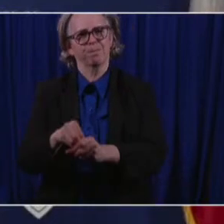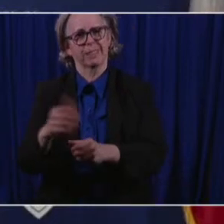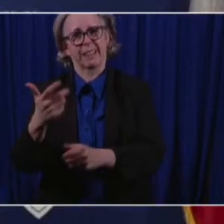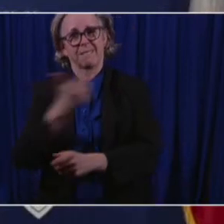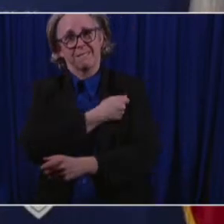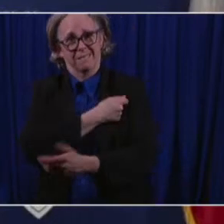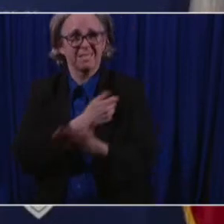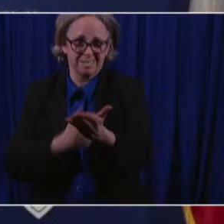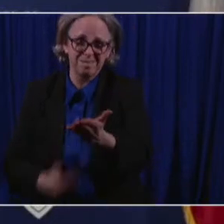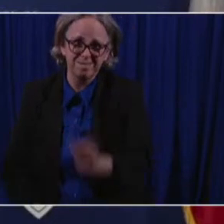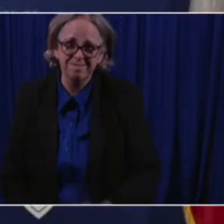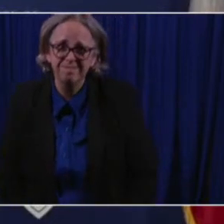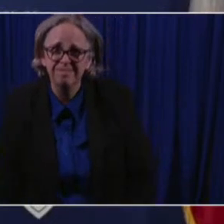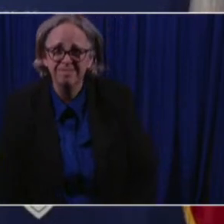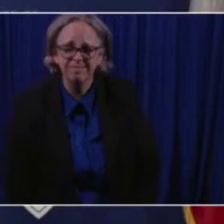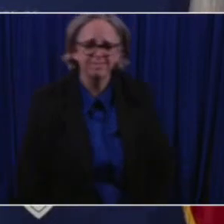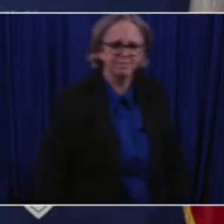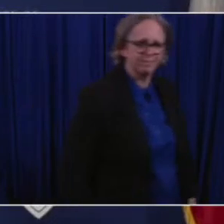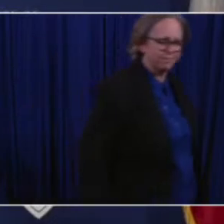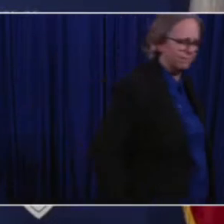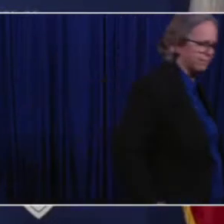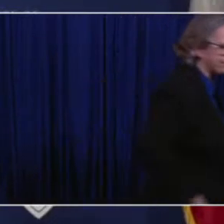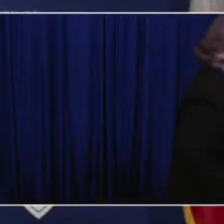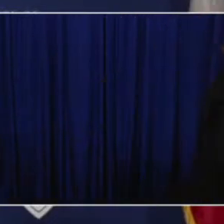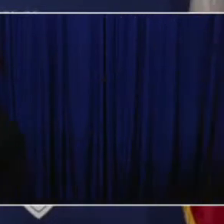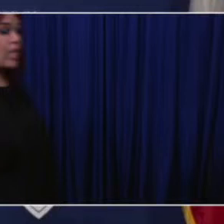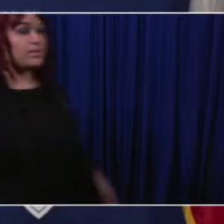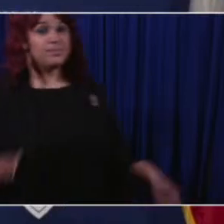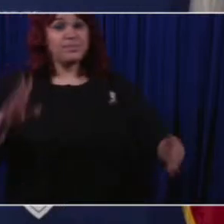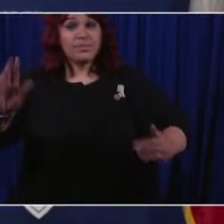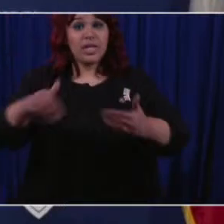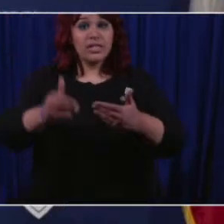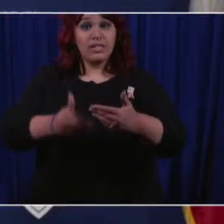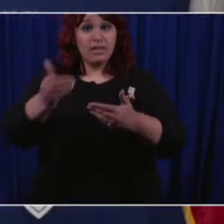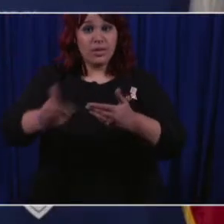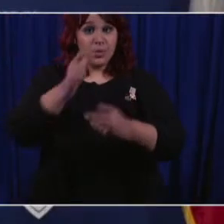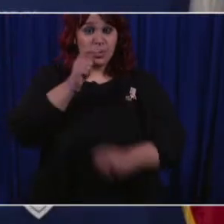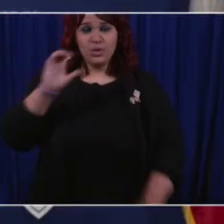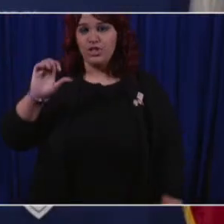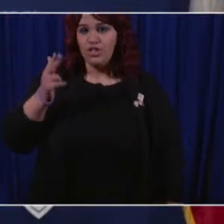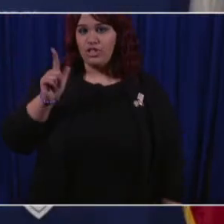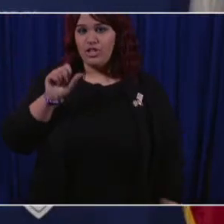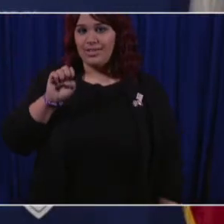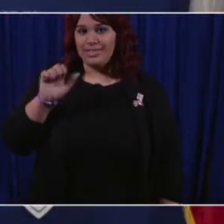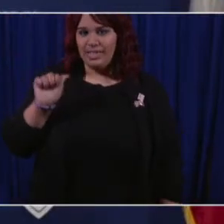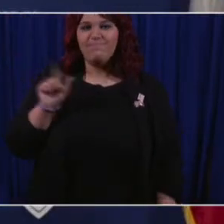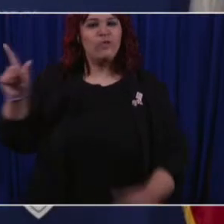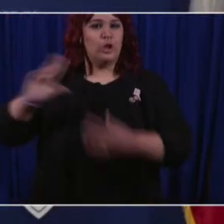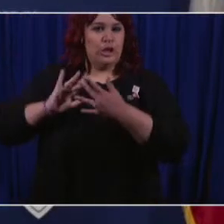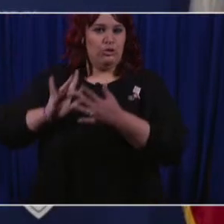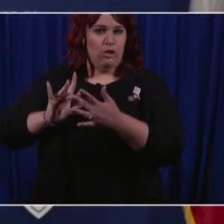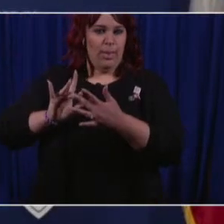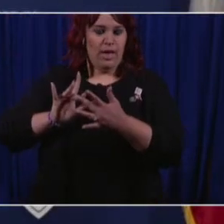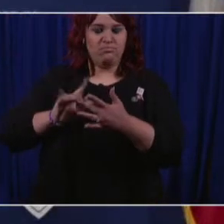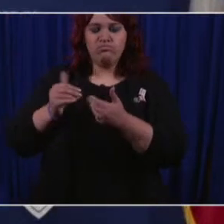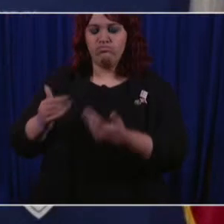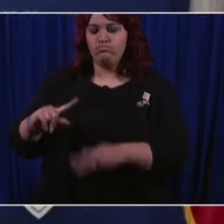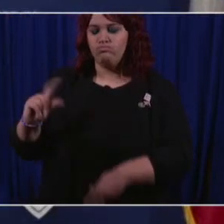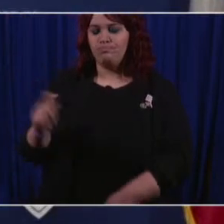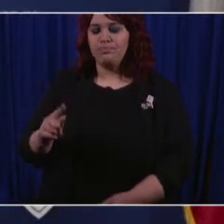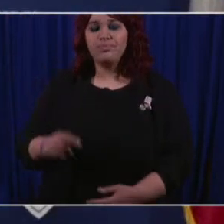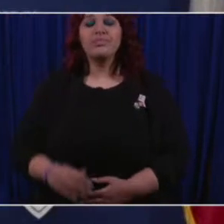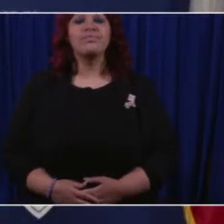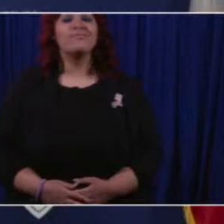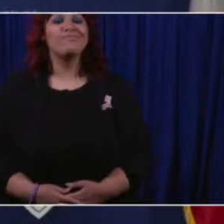Next question is online from Chelsea Sick at WKEF in Dayton. Hi there, Governor DeWine. I talked to the Ohio